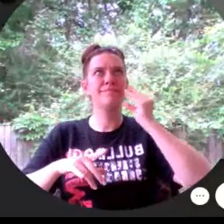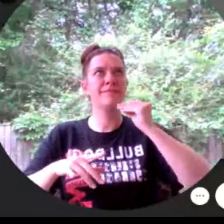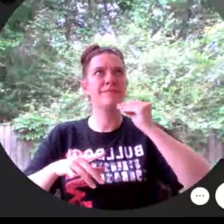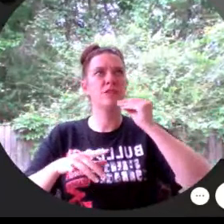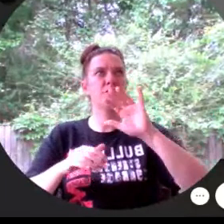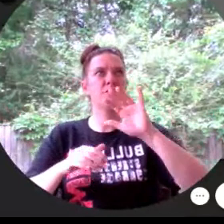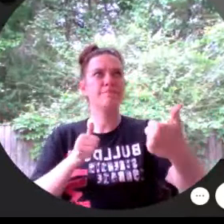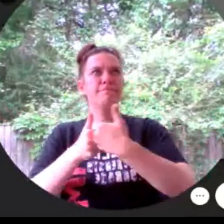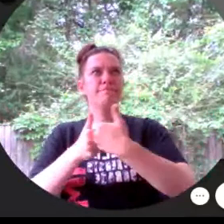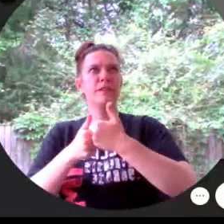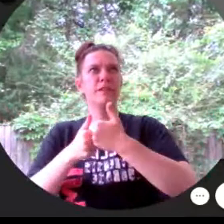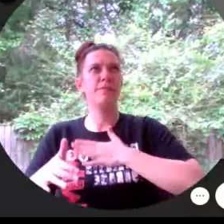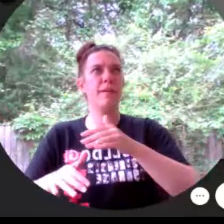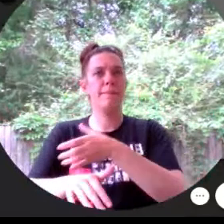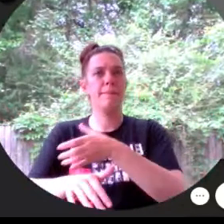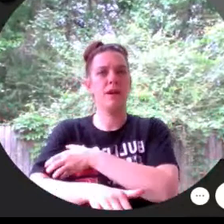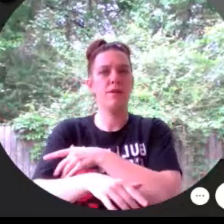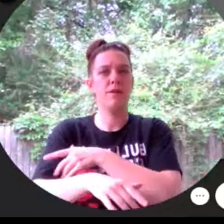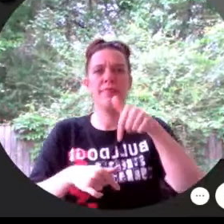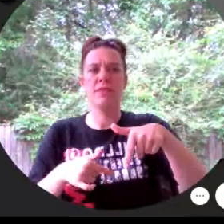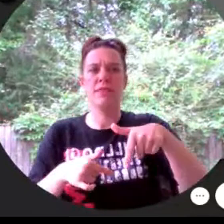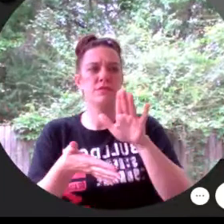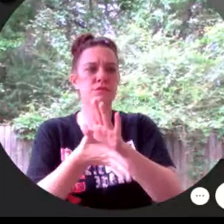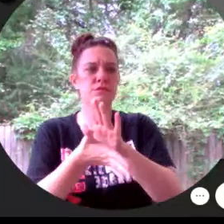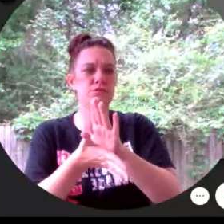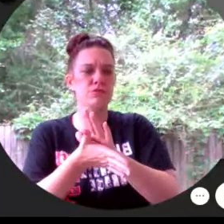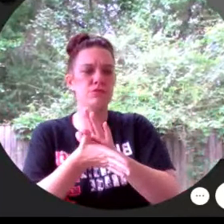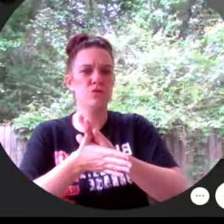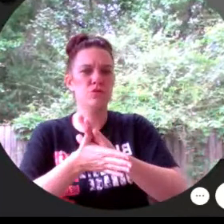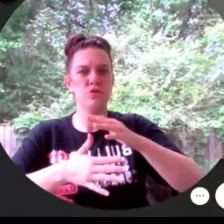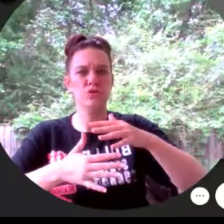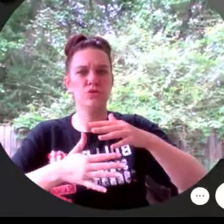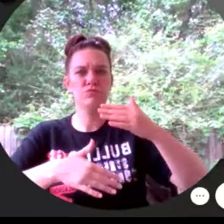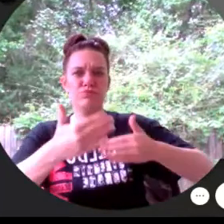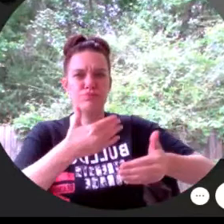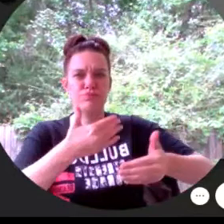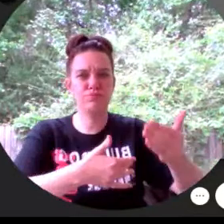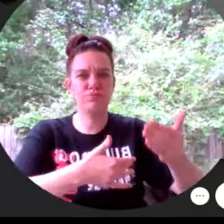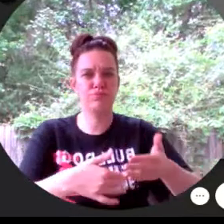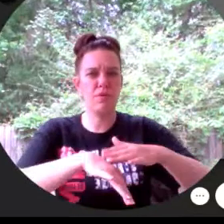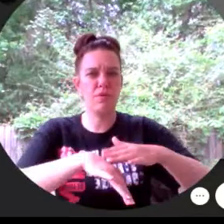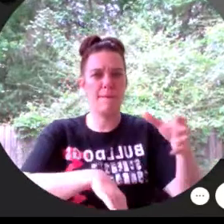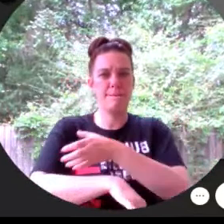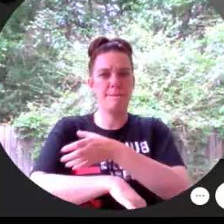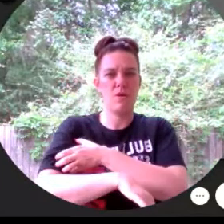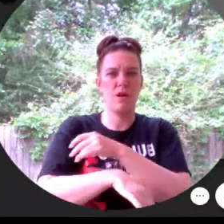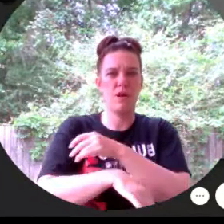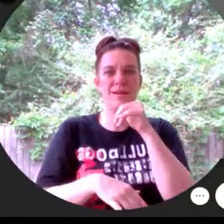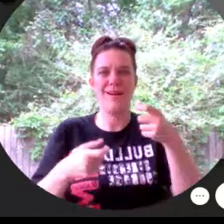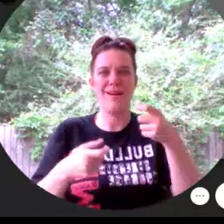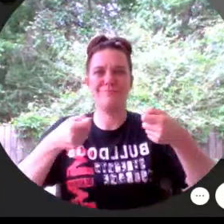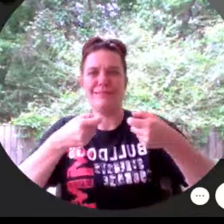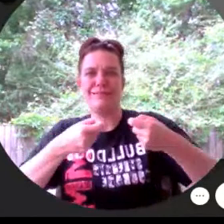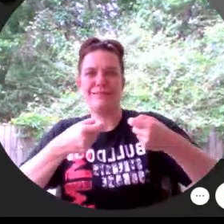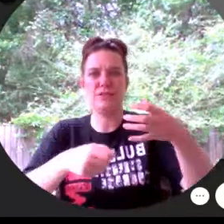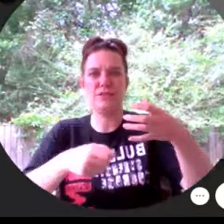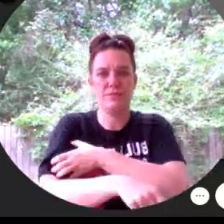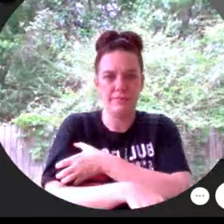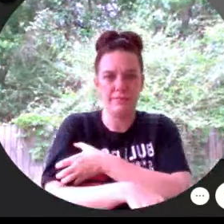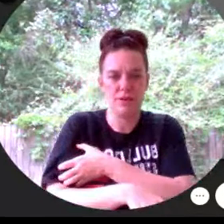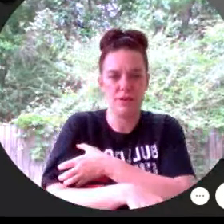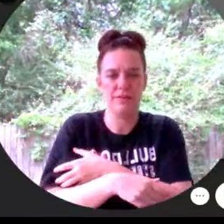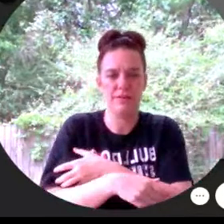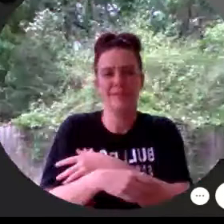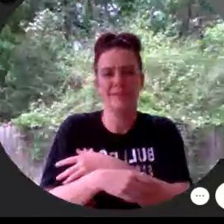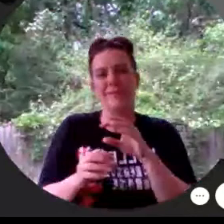power. This school runs on power, not electrical power. I